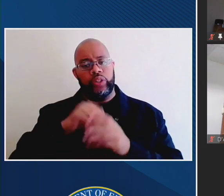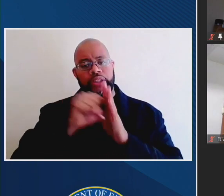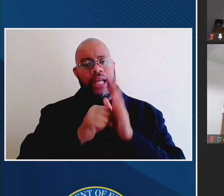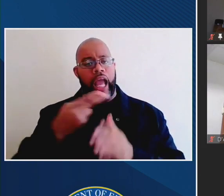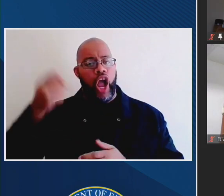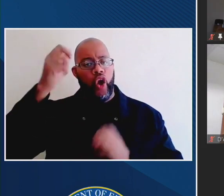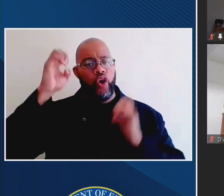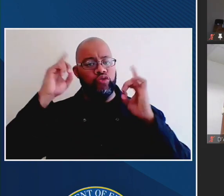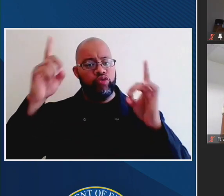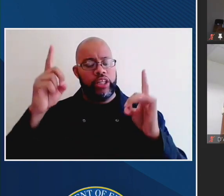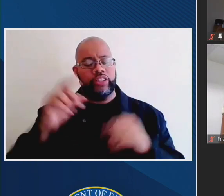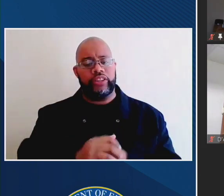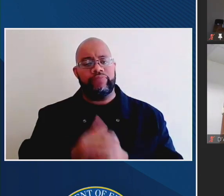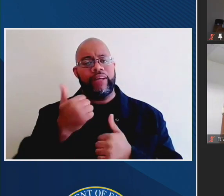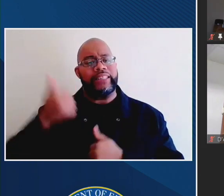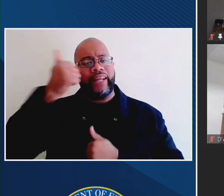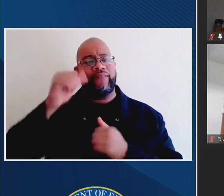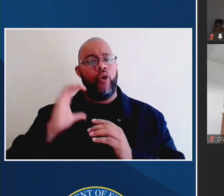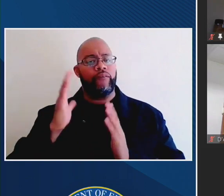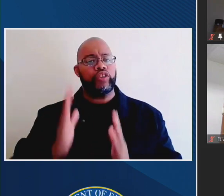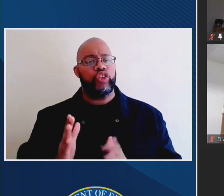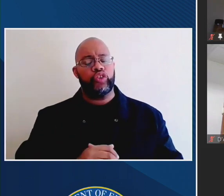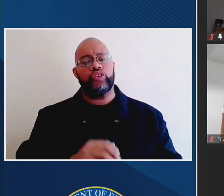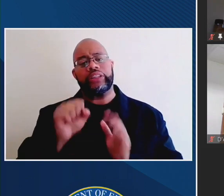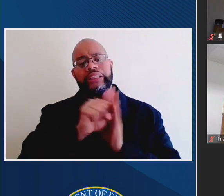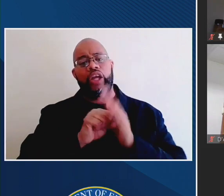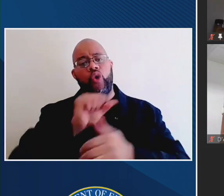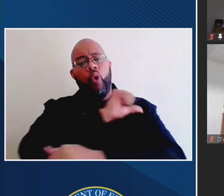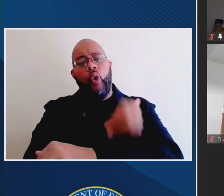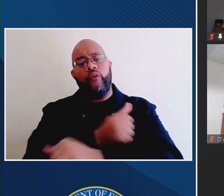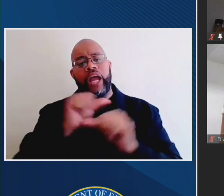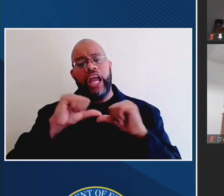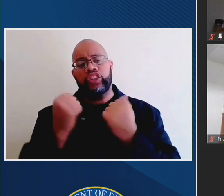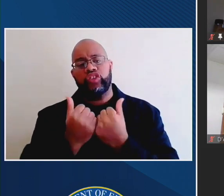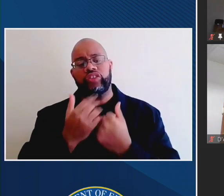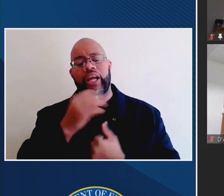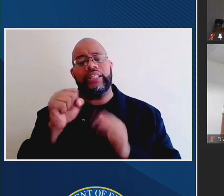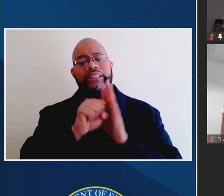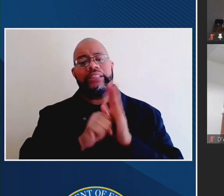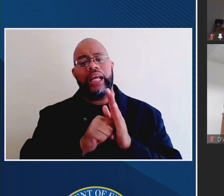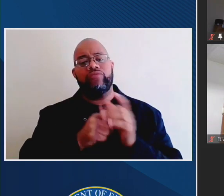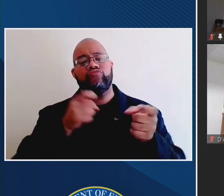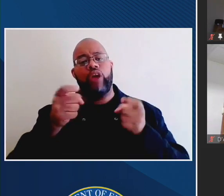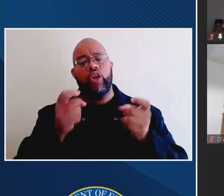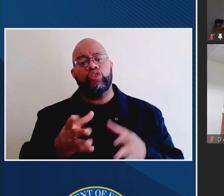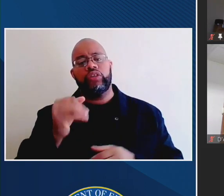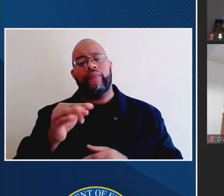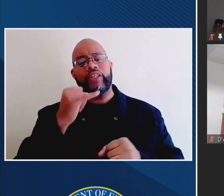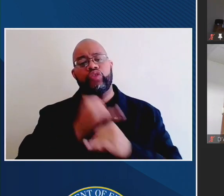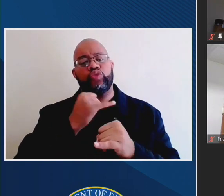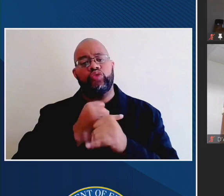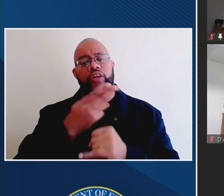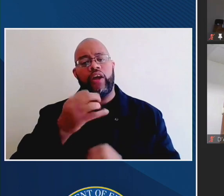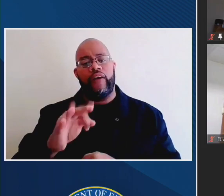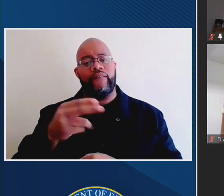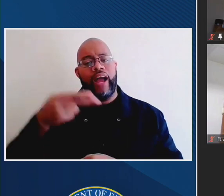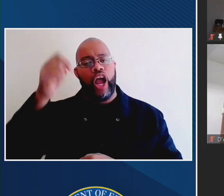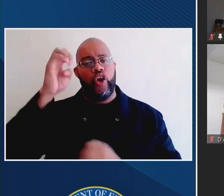education executive officers, state authorizing agencies, and state regulators of institutions of higher